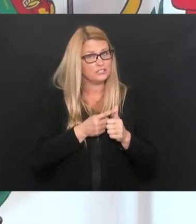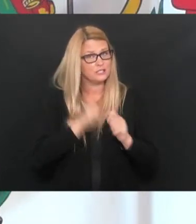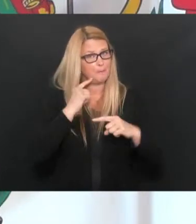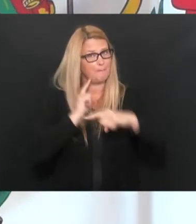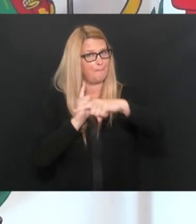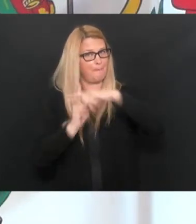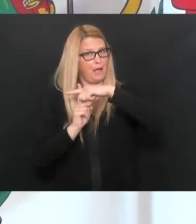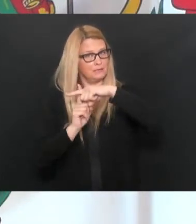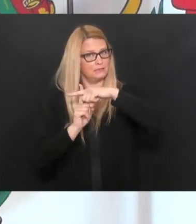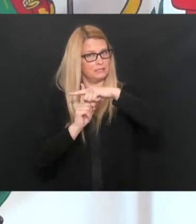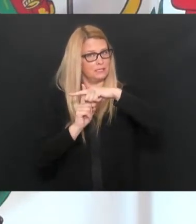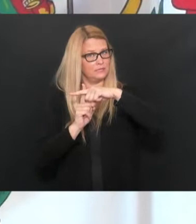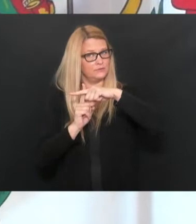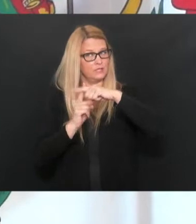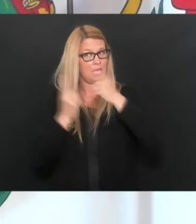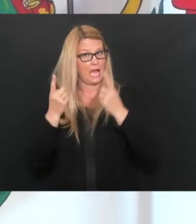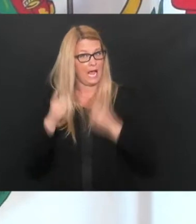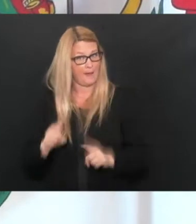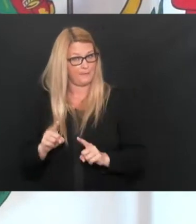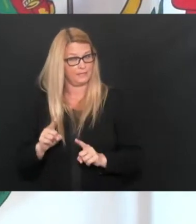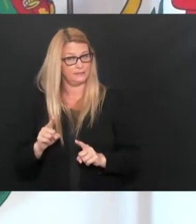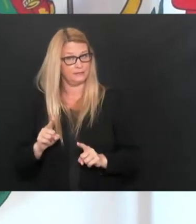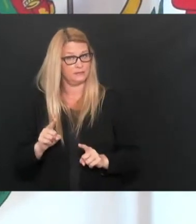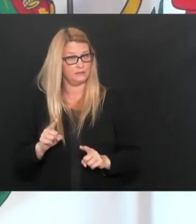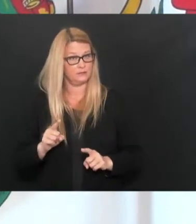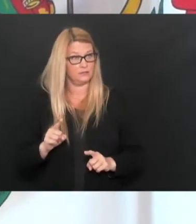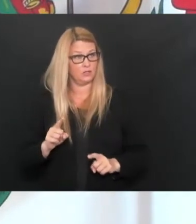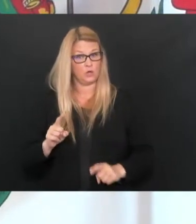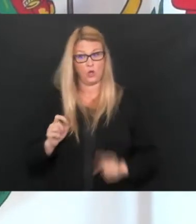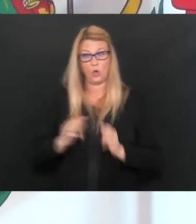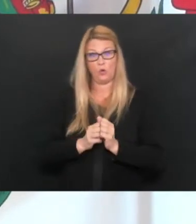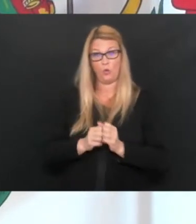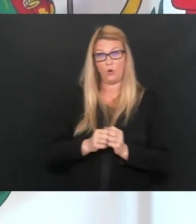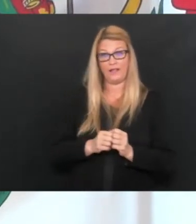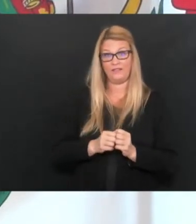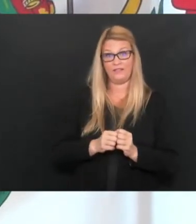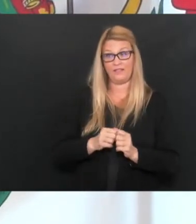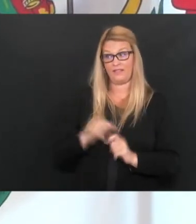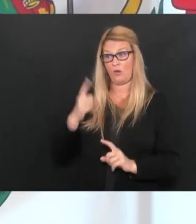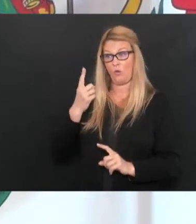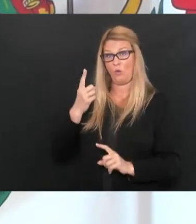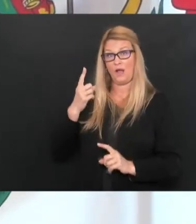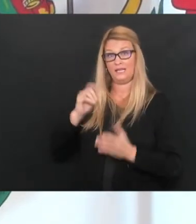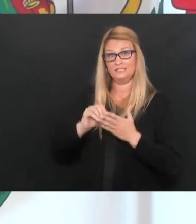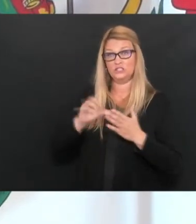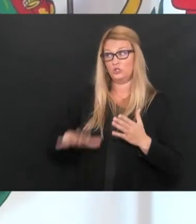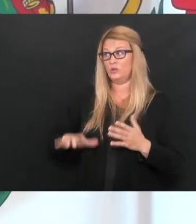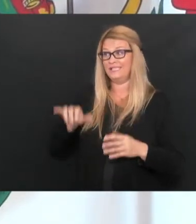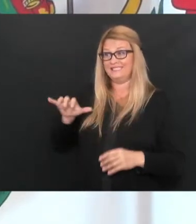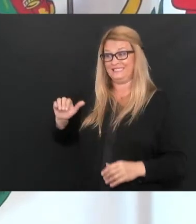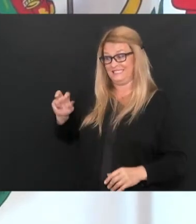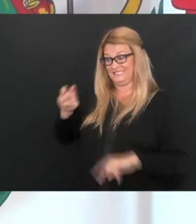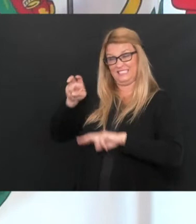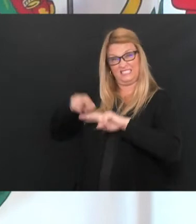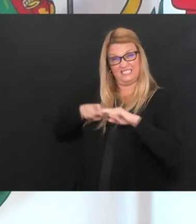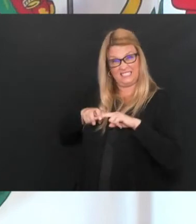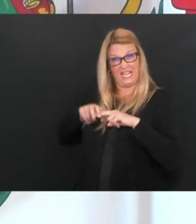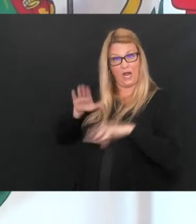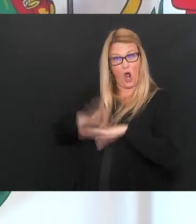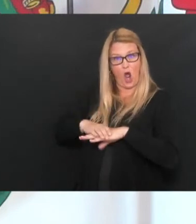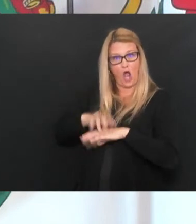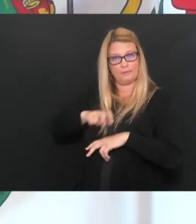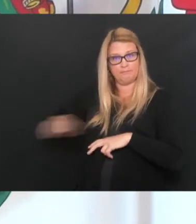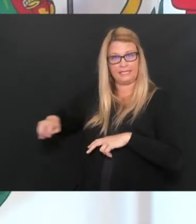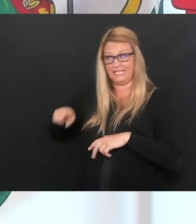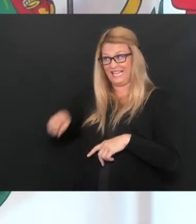positive, we had a positive with a kid that did not even play in the game. The game was on